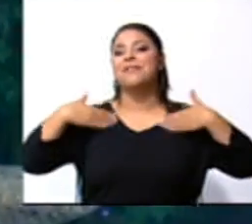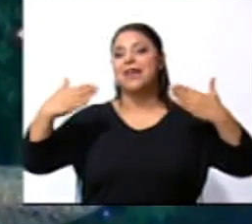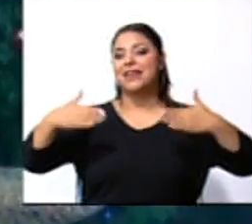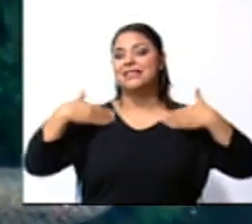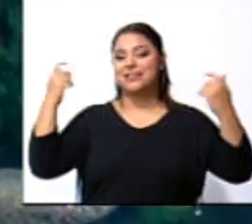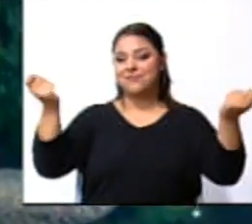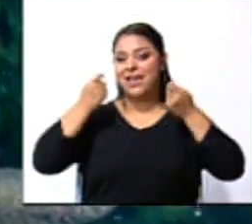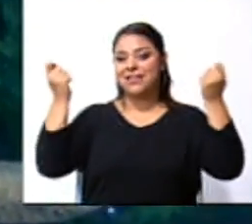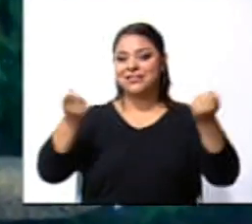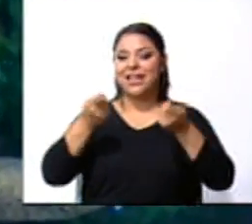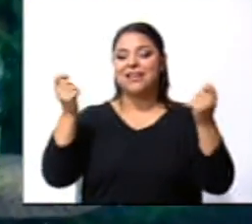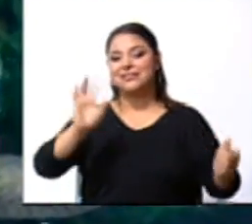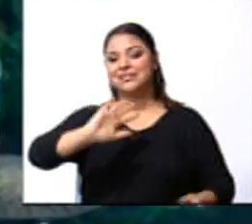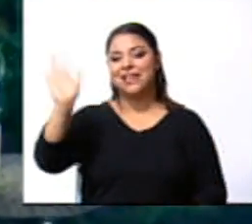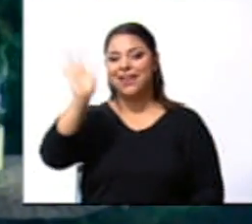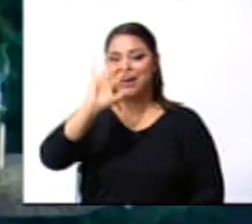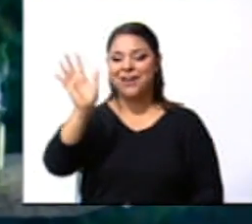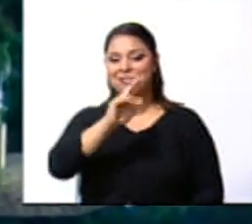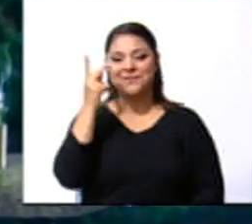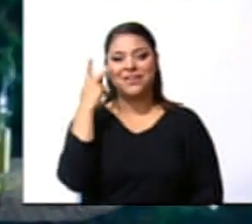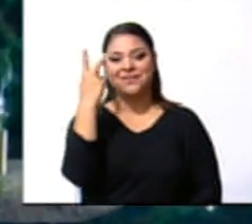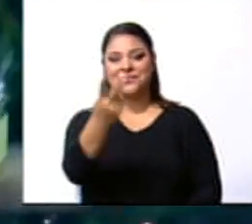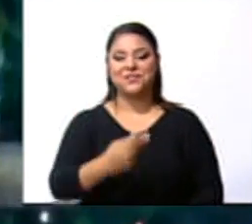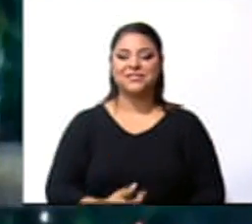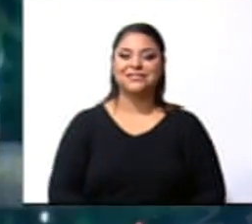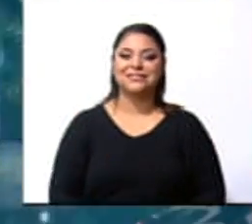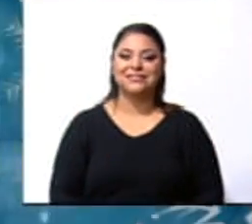holidays! Bye, see you!